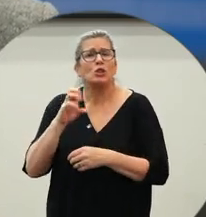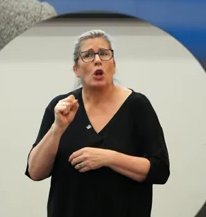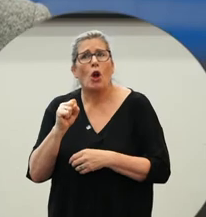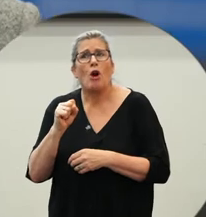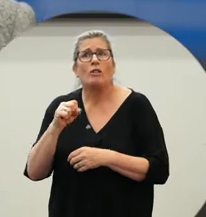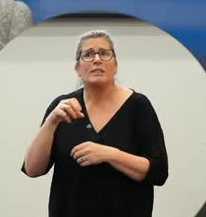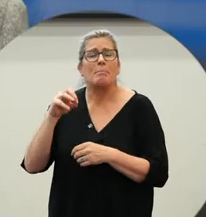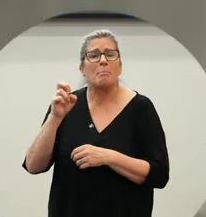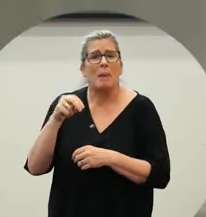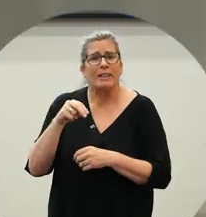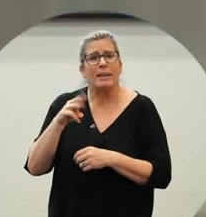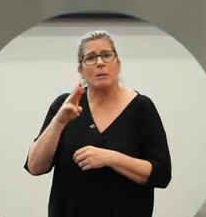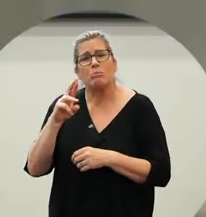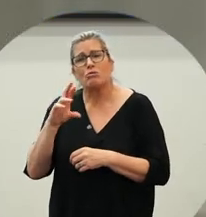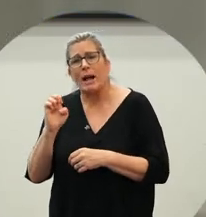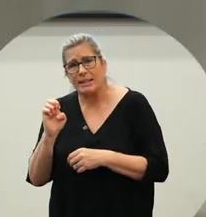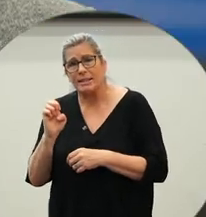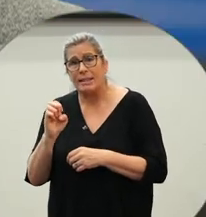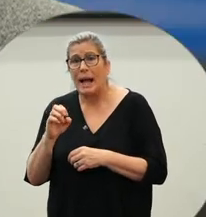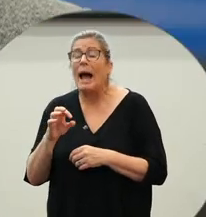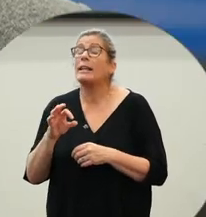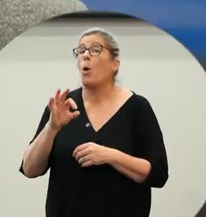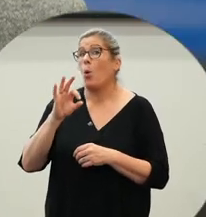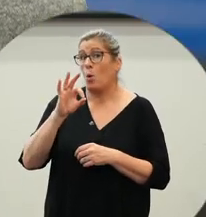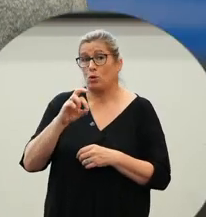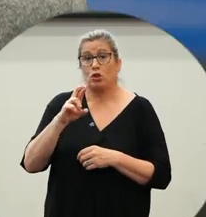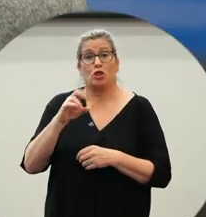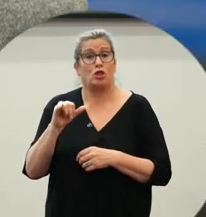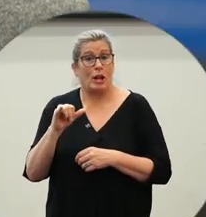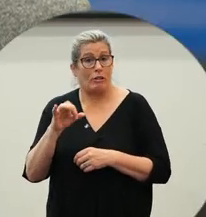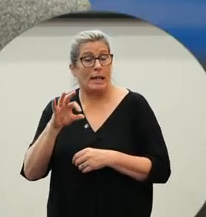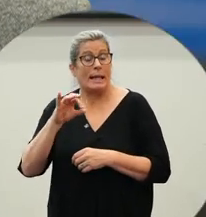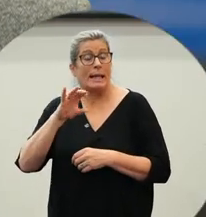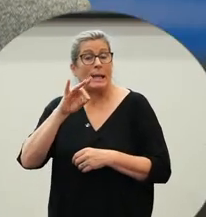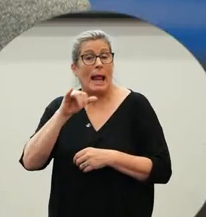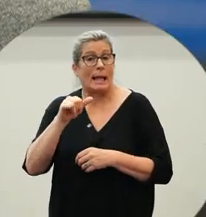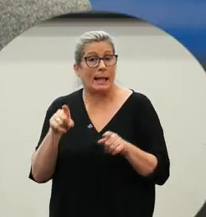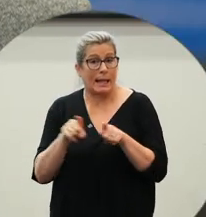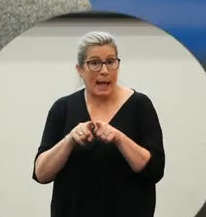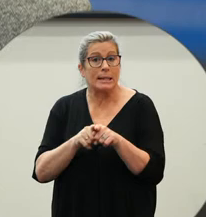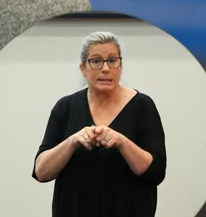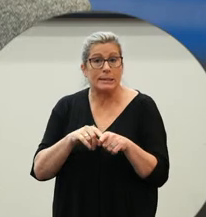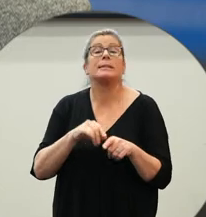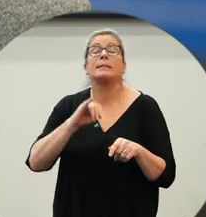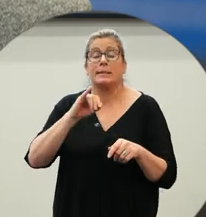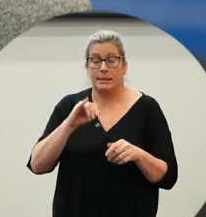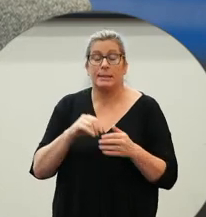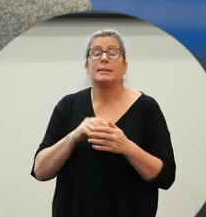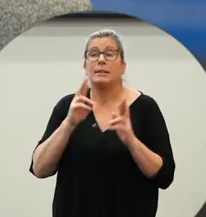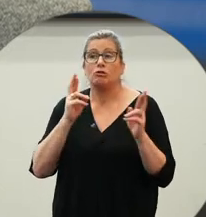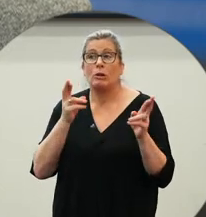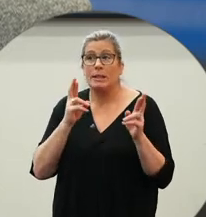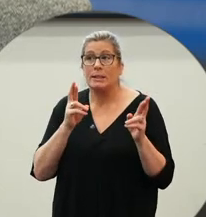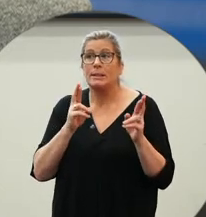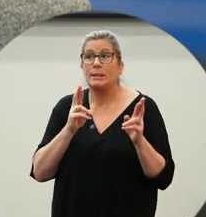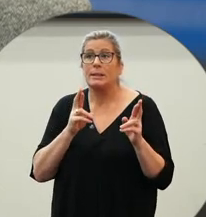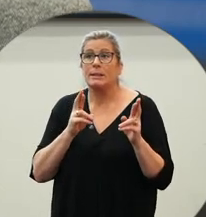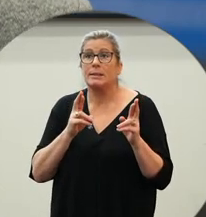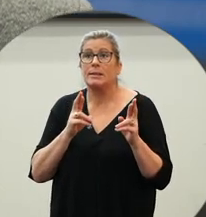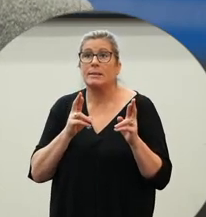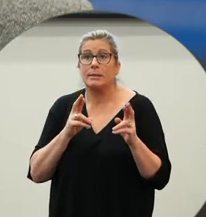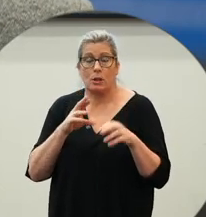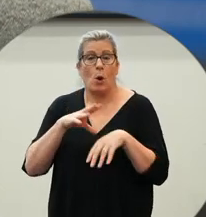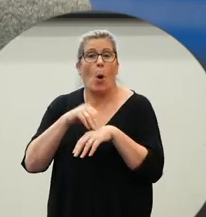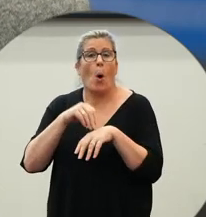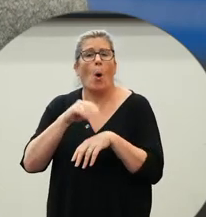Marion Price. And Jerry Kelly. Jerry Kelly, of course, yeah. And so it was basically the Old Bailey